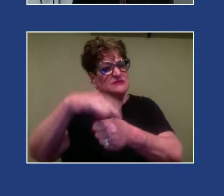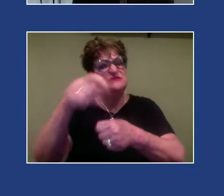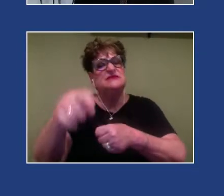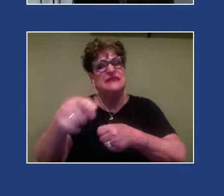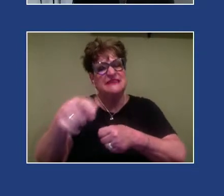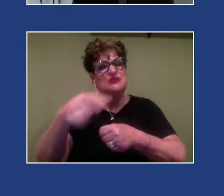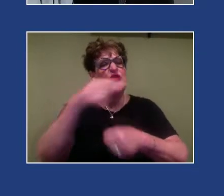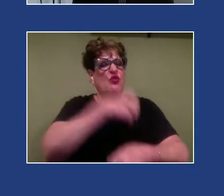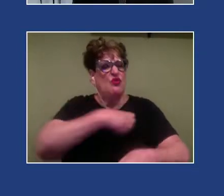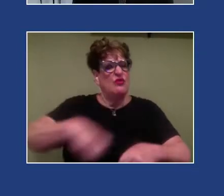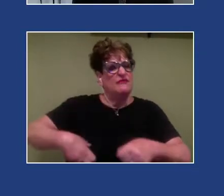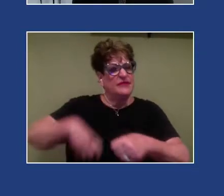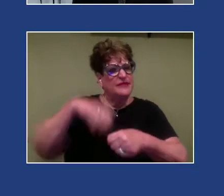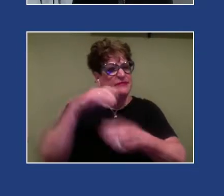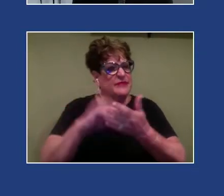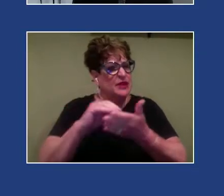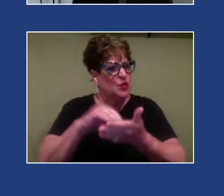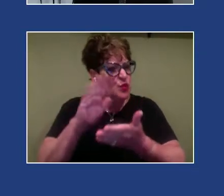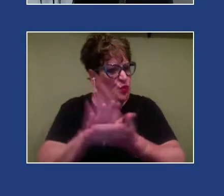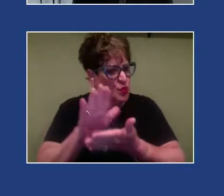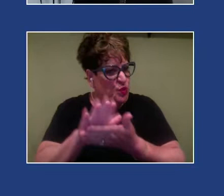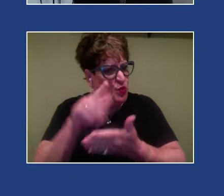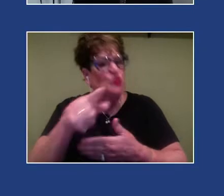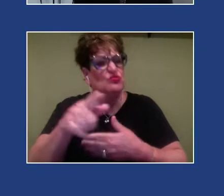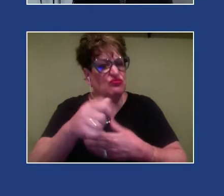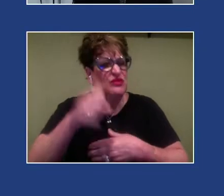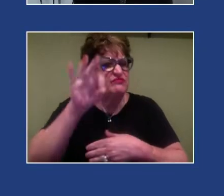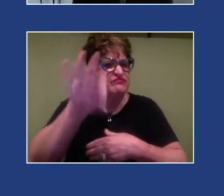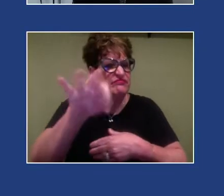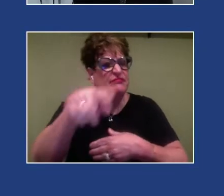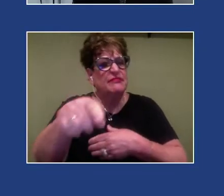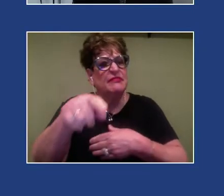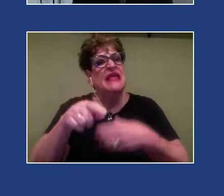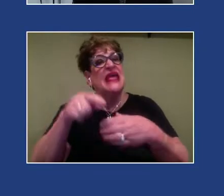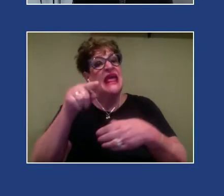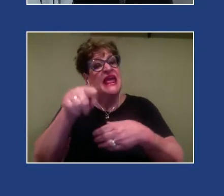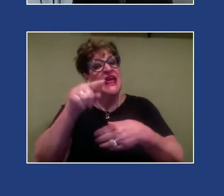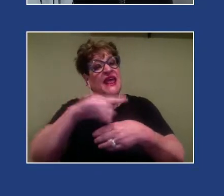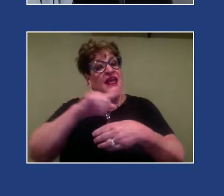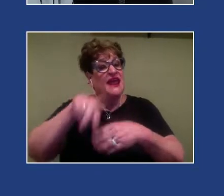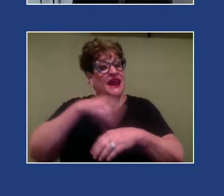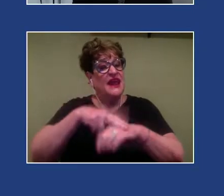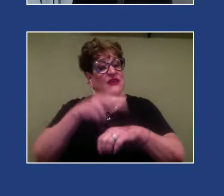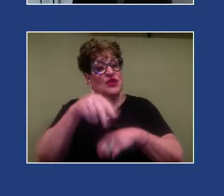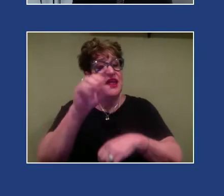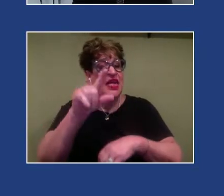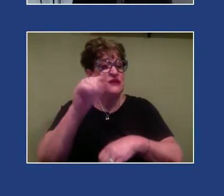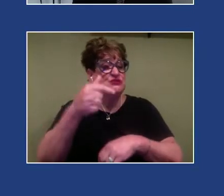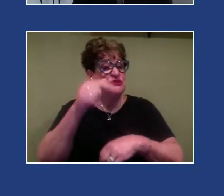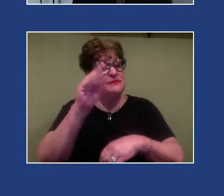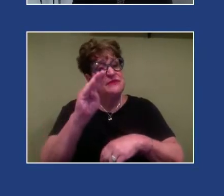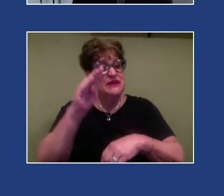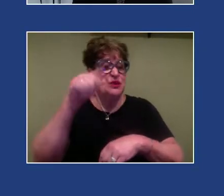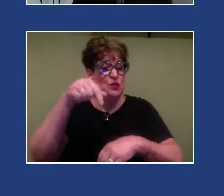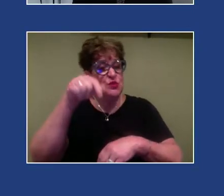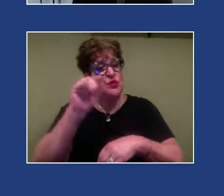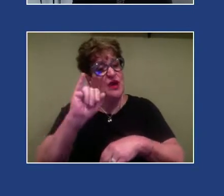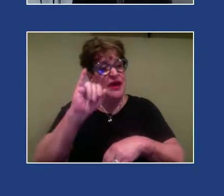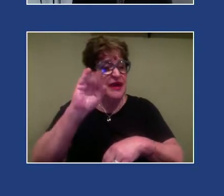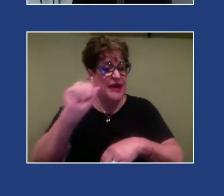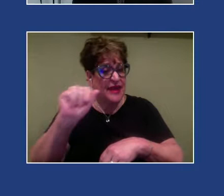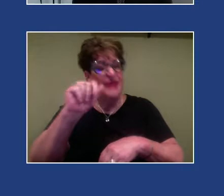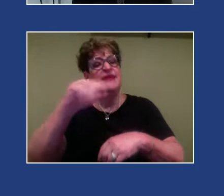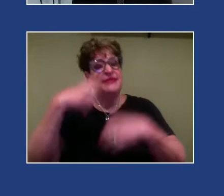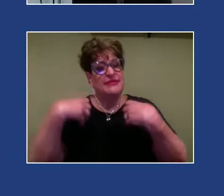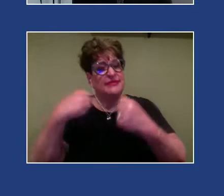Medical School. In addition to their clinical education, he directs the National LGBTQIA+ Health Education Center